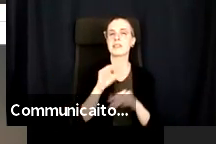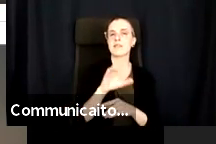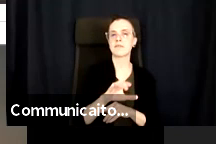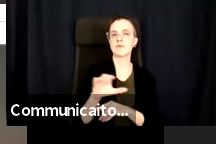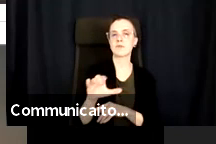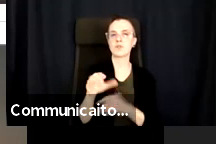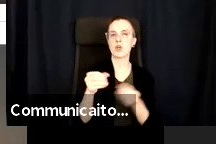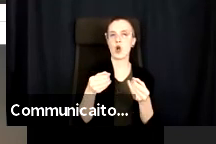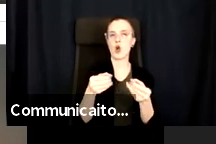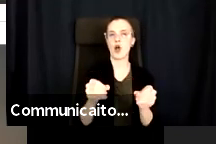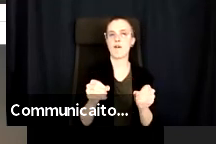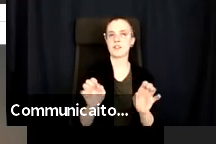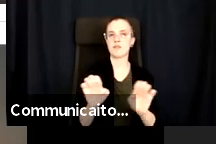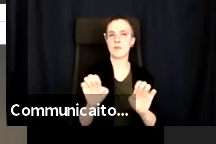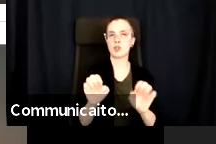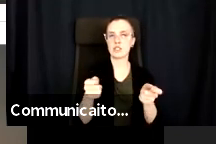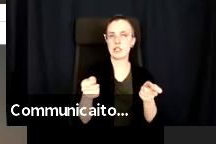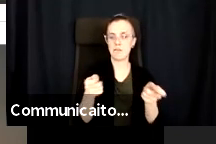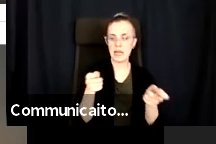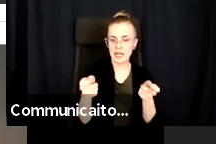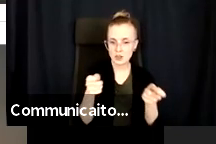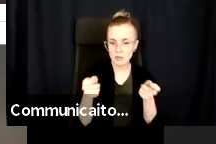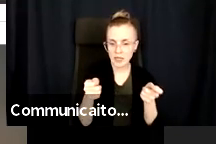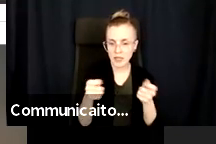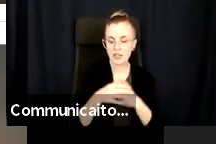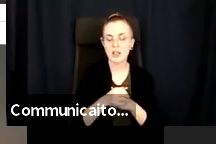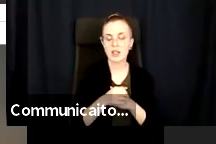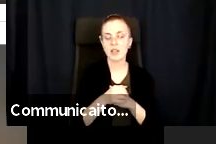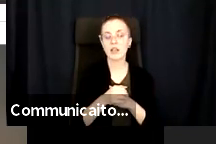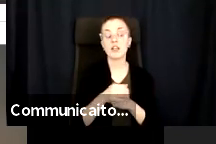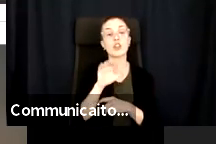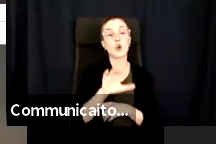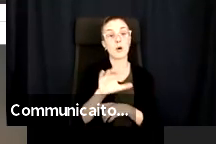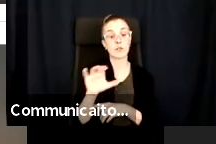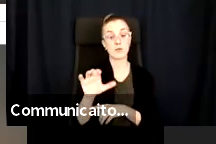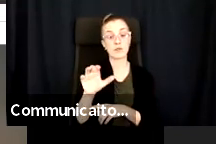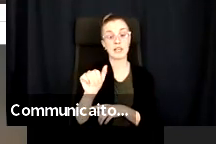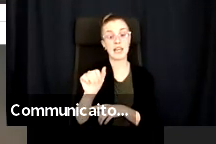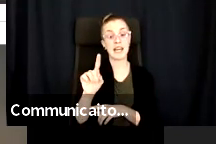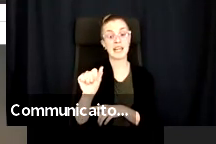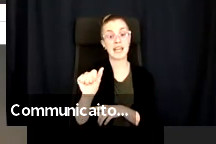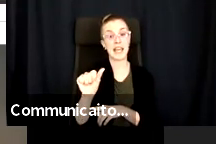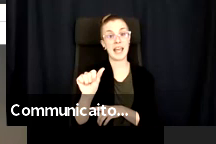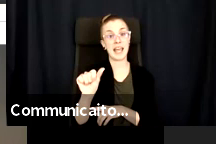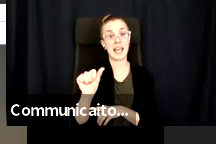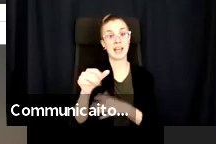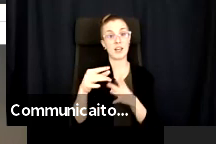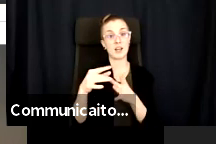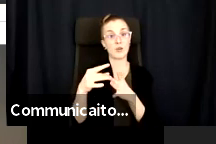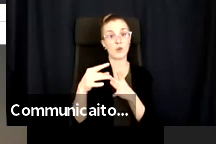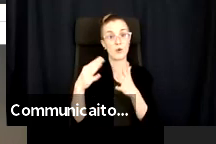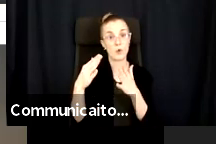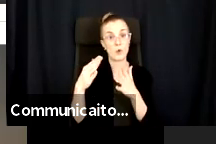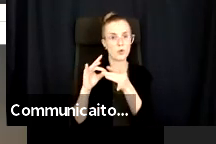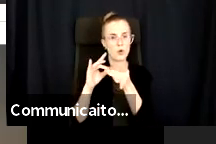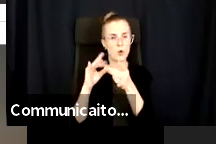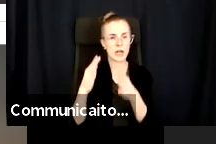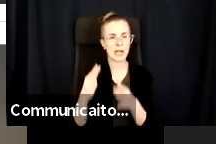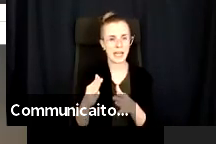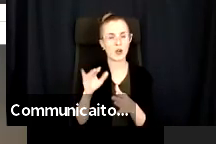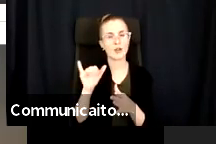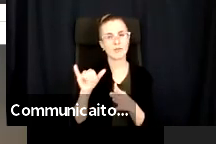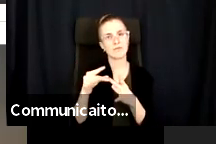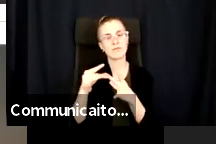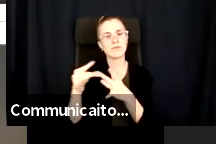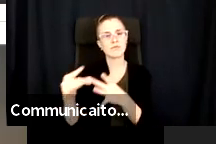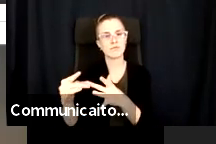Emergency Management, the Corpus Christi ADA coordinator, who is the liaison to both the city's Committee for